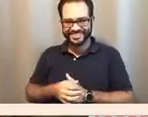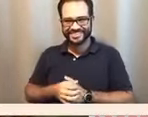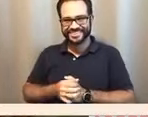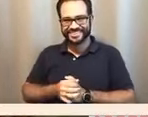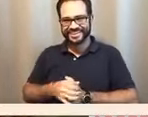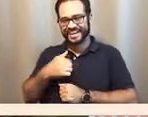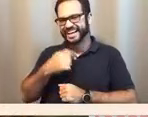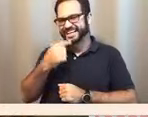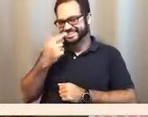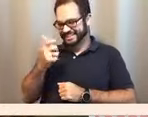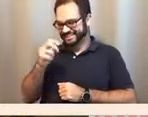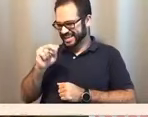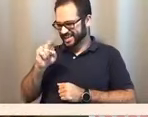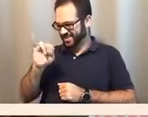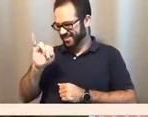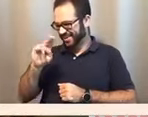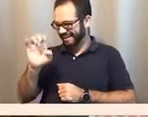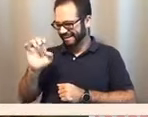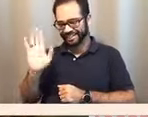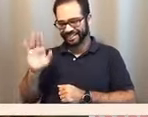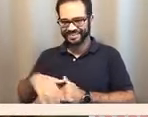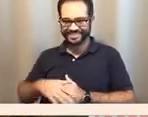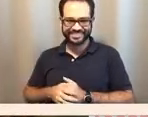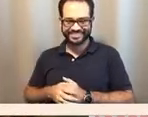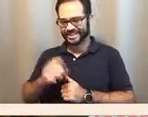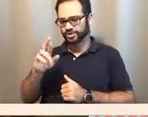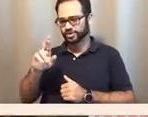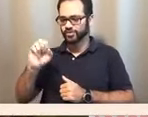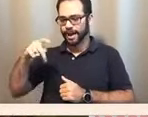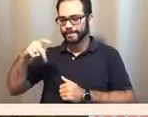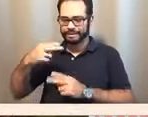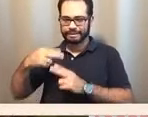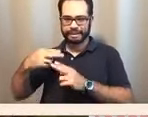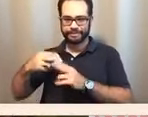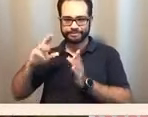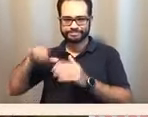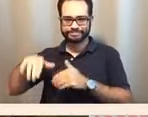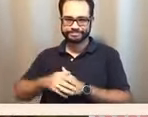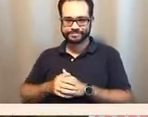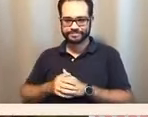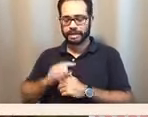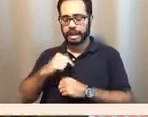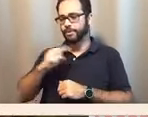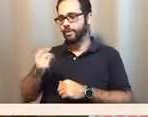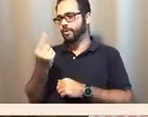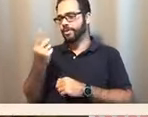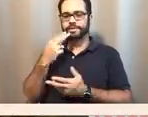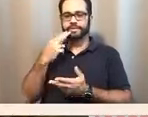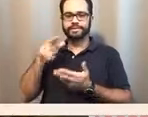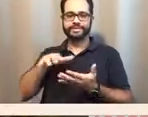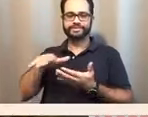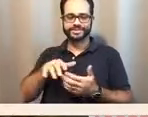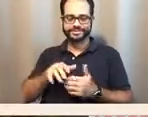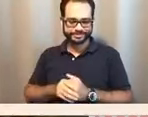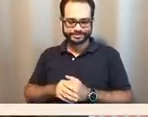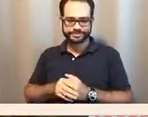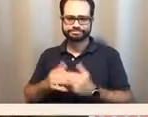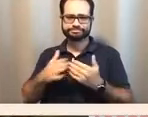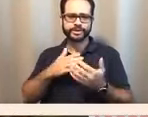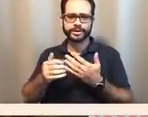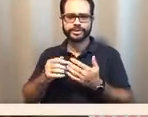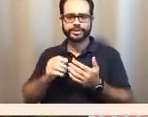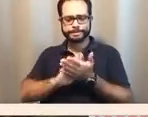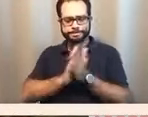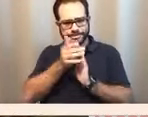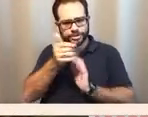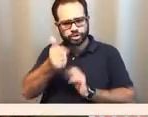Genuine. That's a rap star. Nobody's laughing but me. Be genuine. Be yourself.